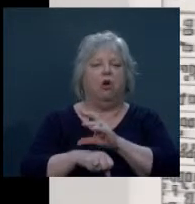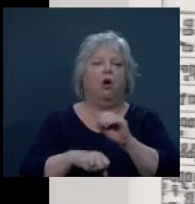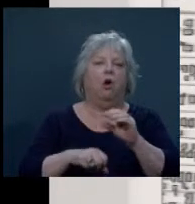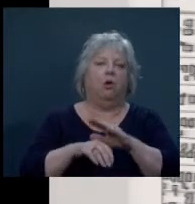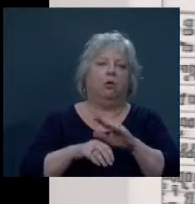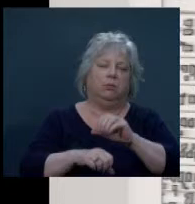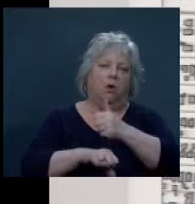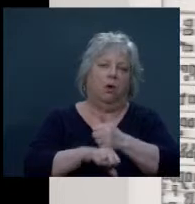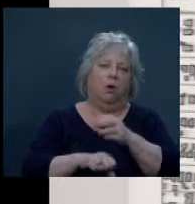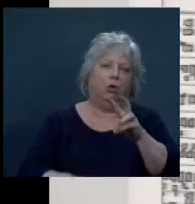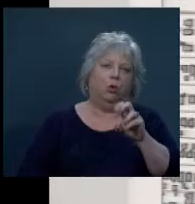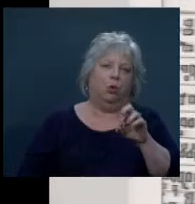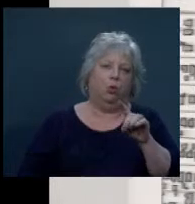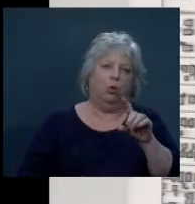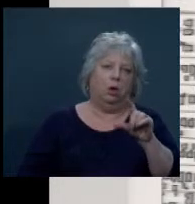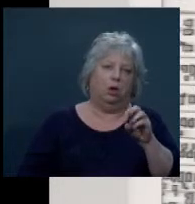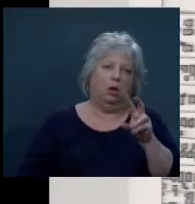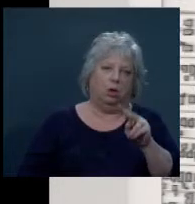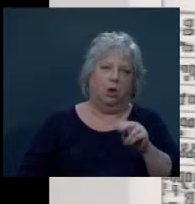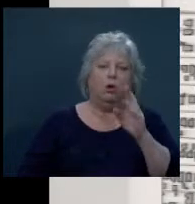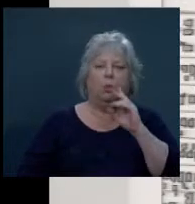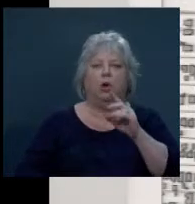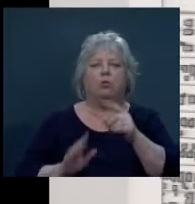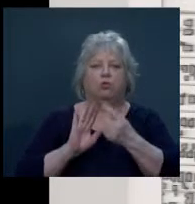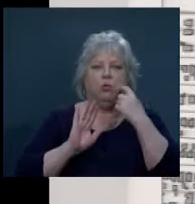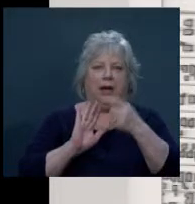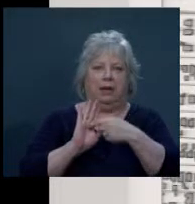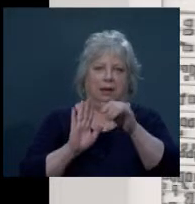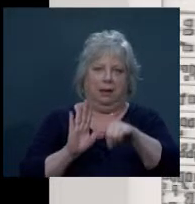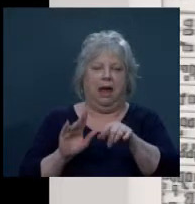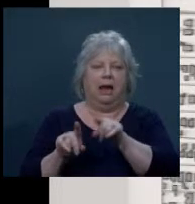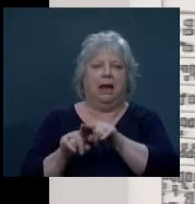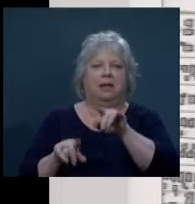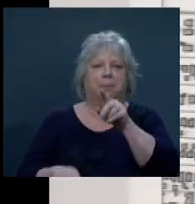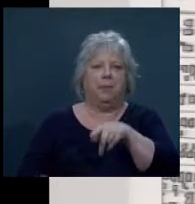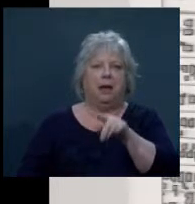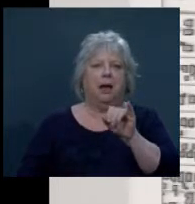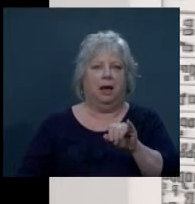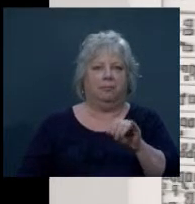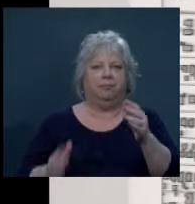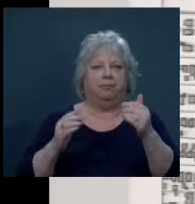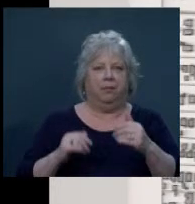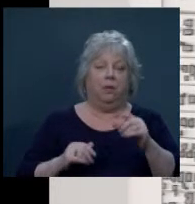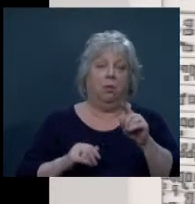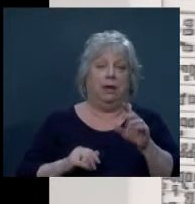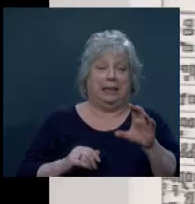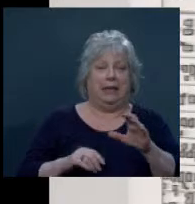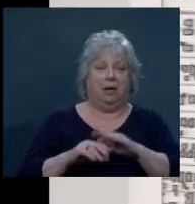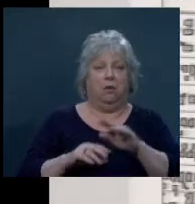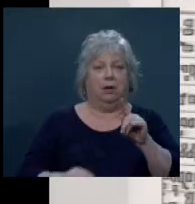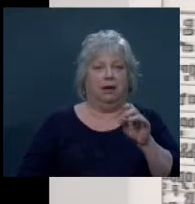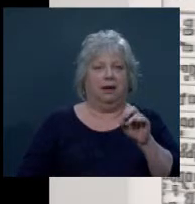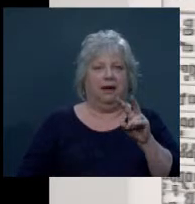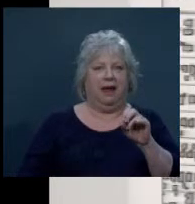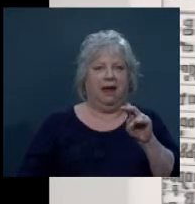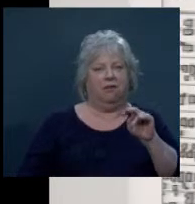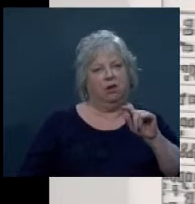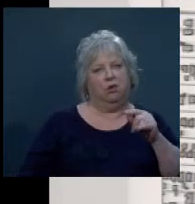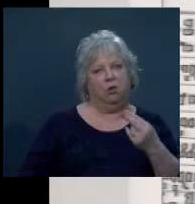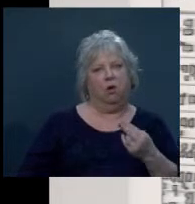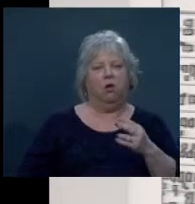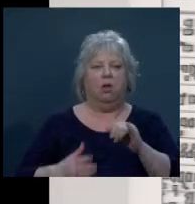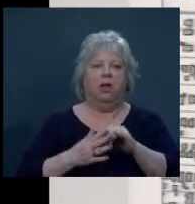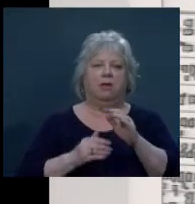Woodlawn, so recognize that as PI. 1C on Kavanaugh is a building which